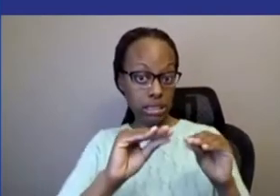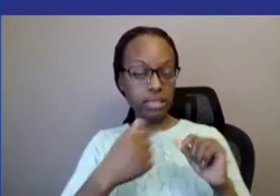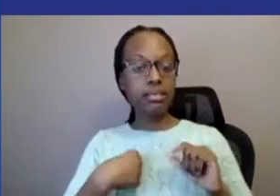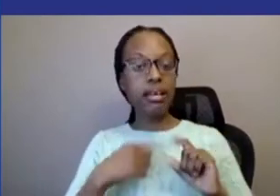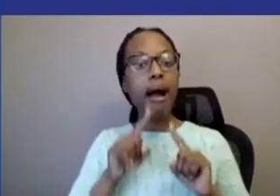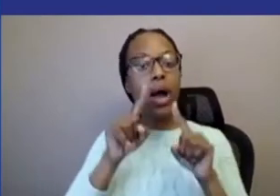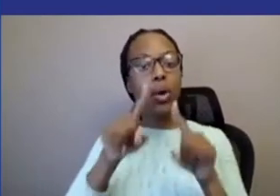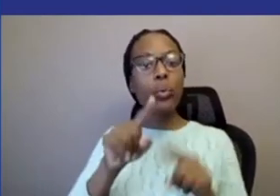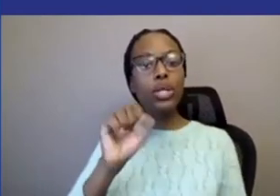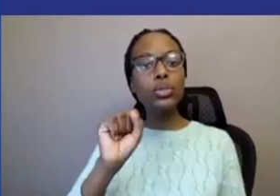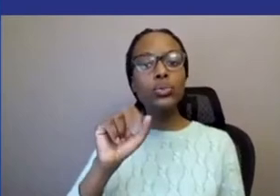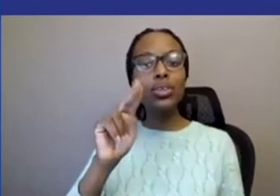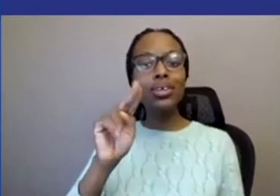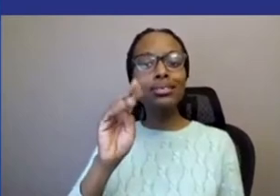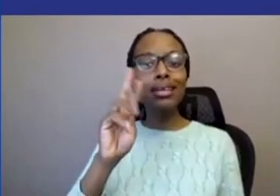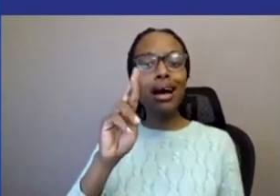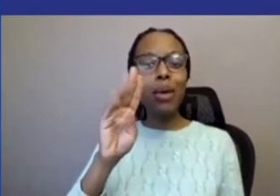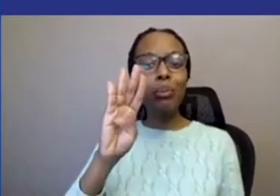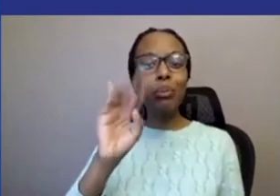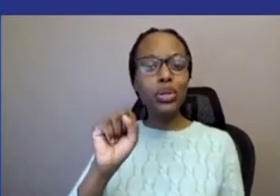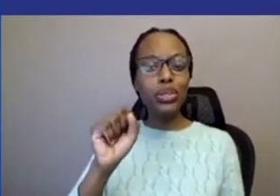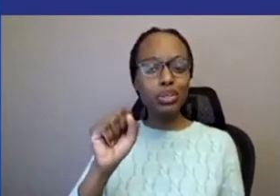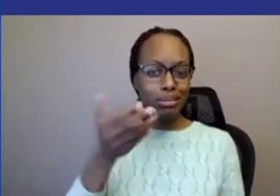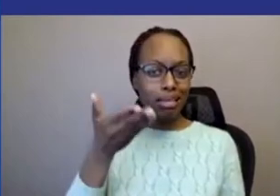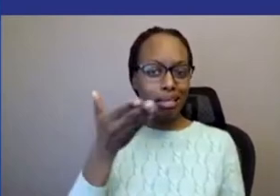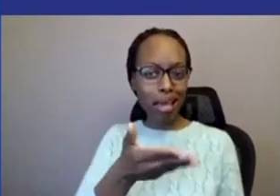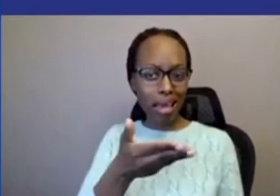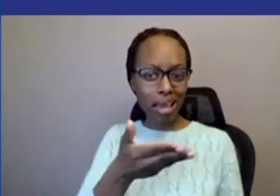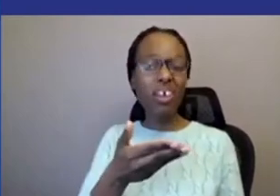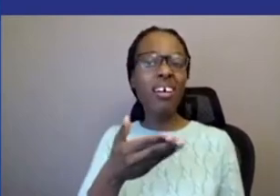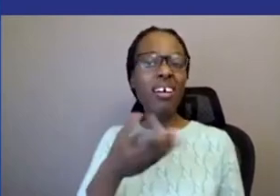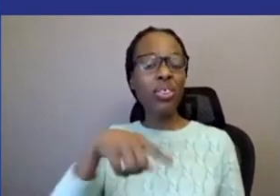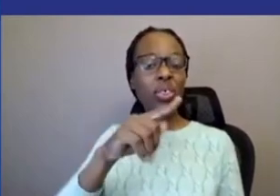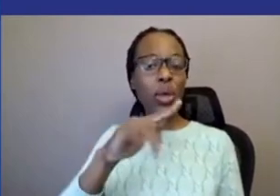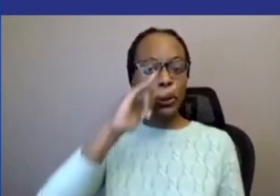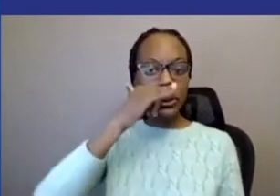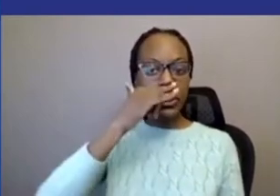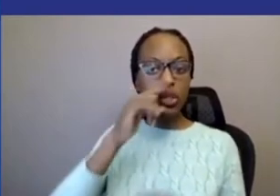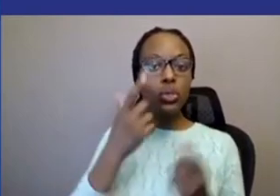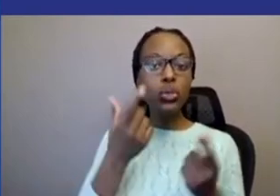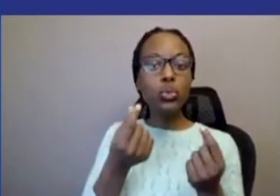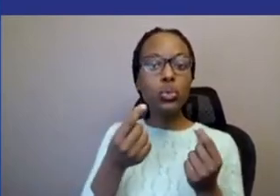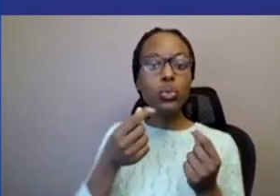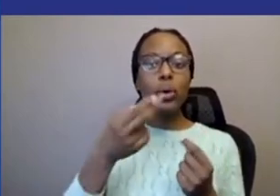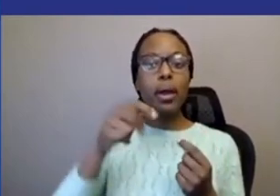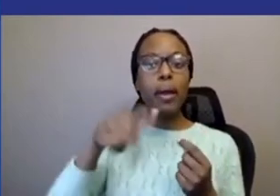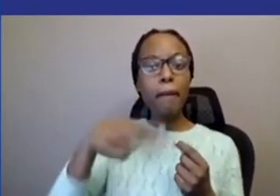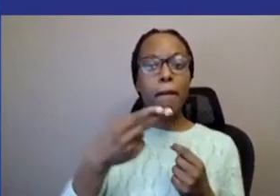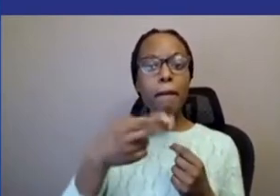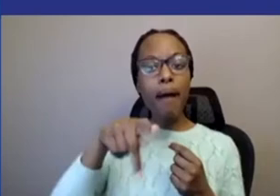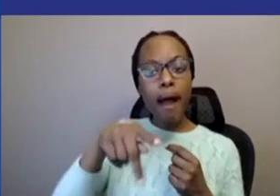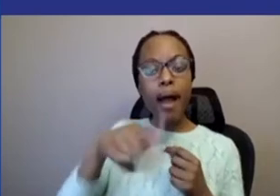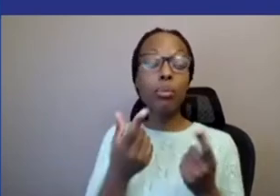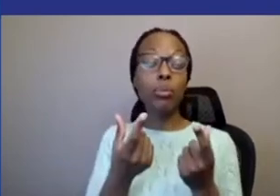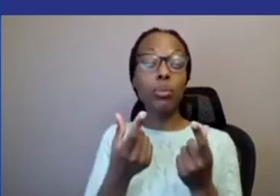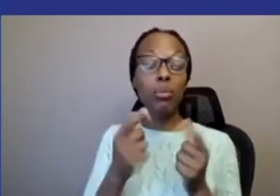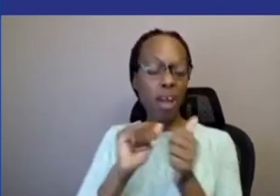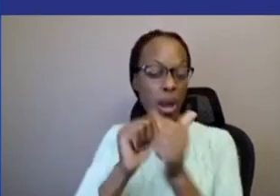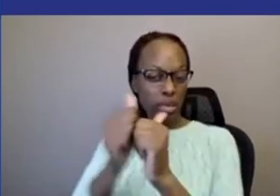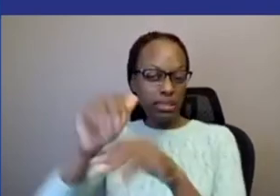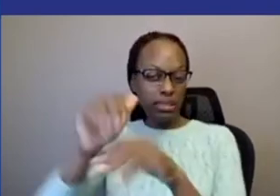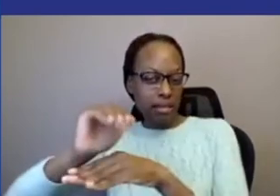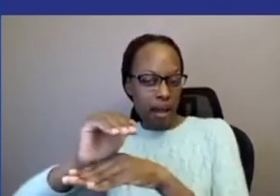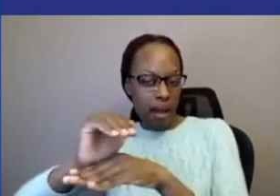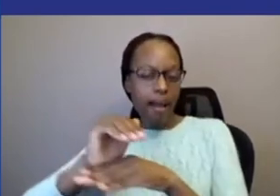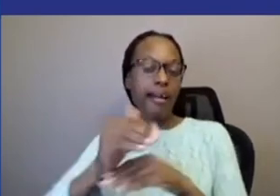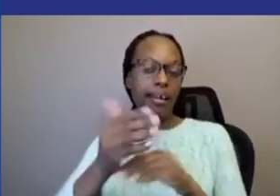hop competition, and they would do competitions in the evening and classes during the daytime. In the evening,